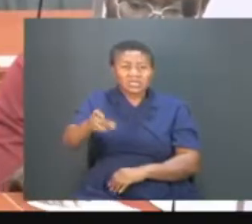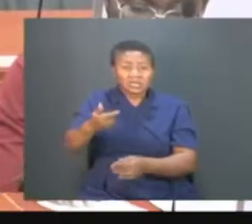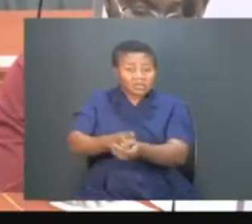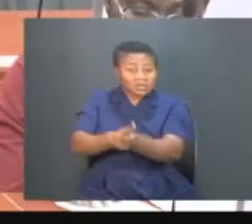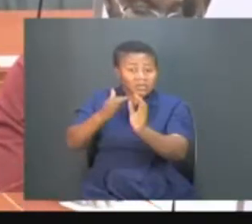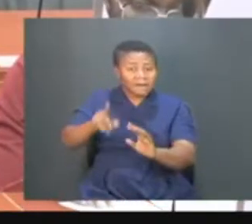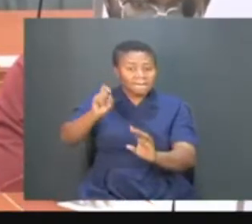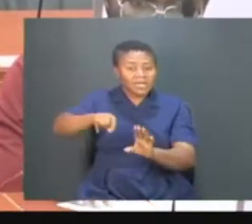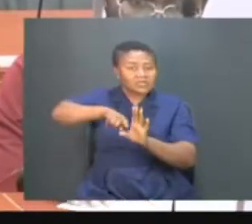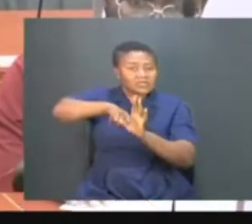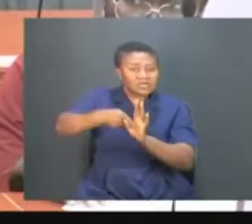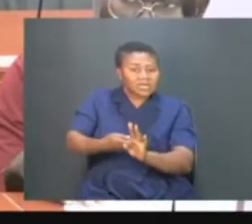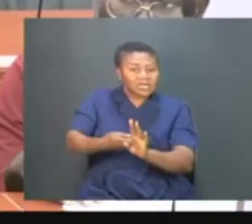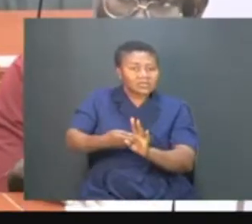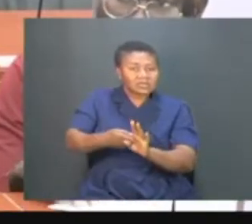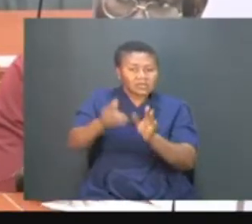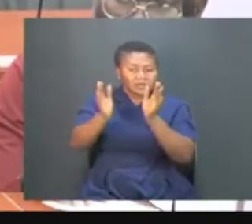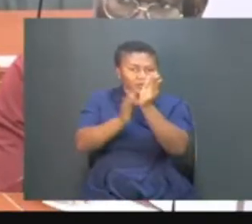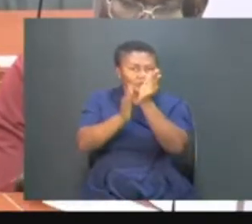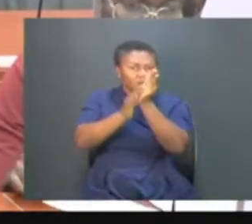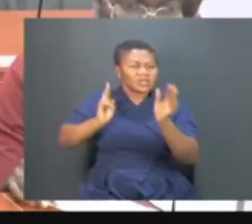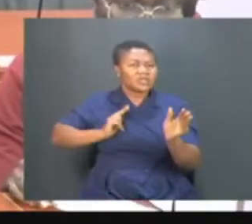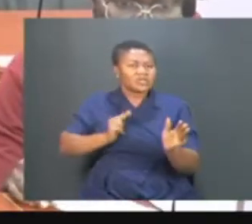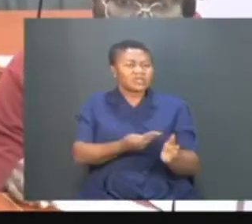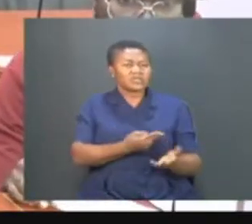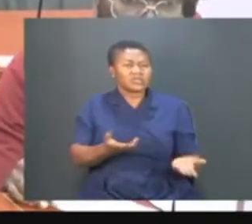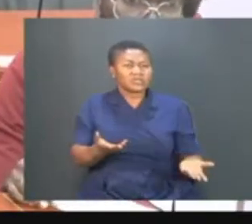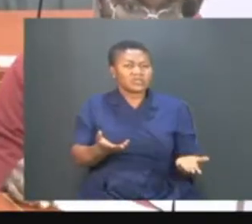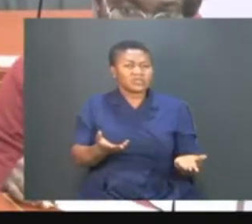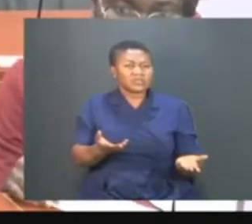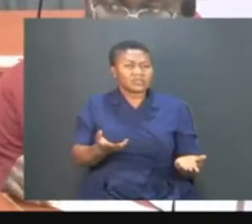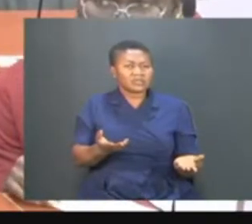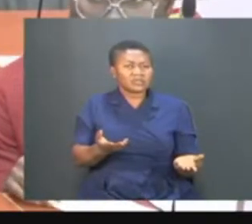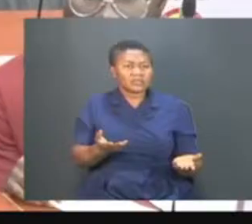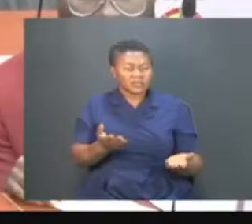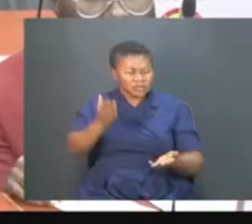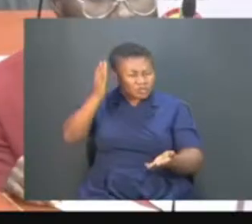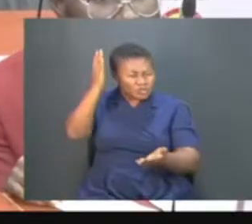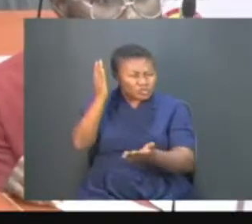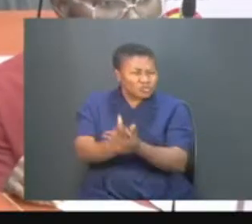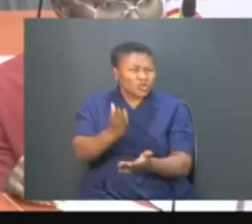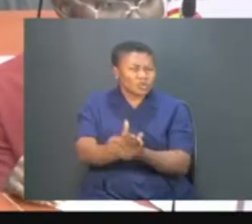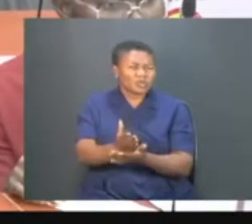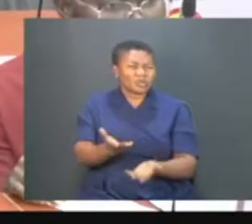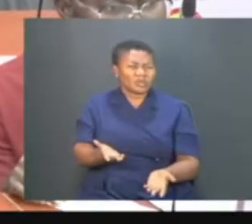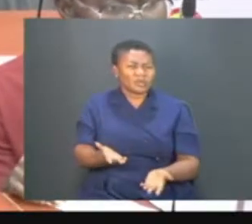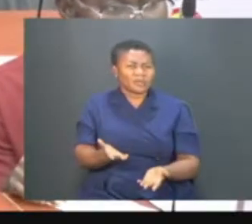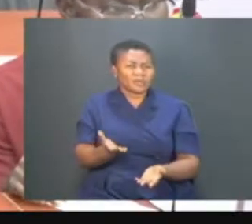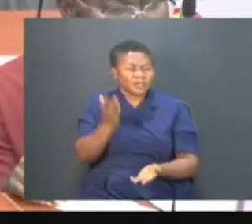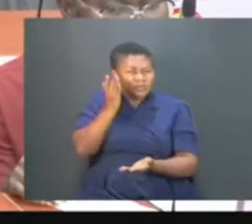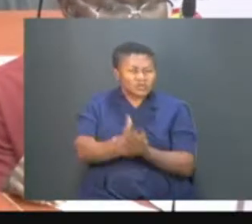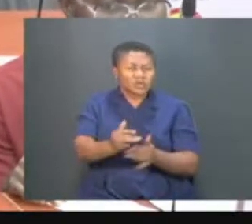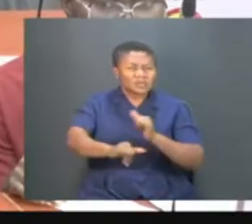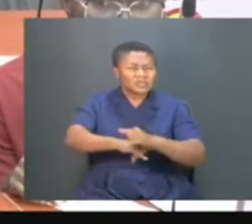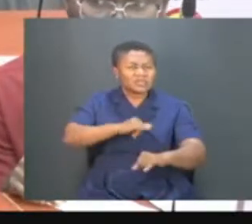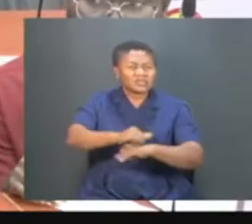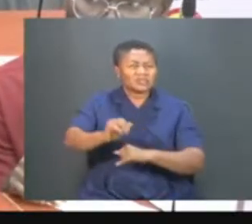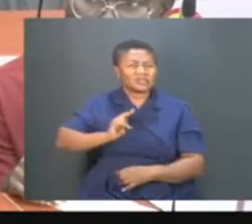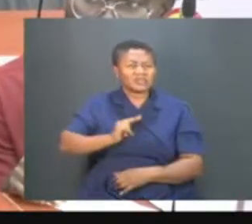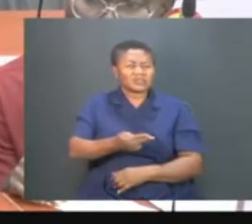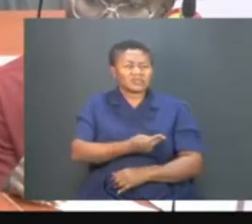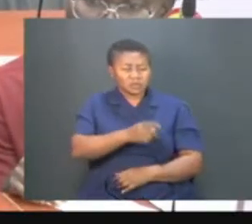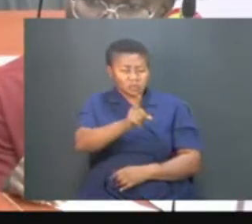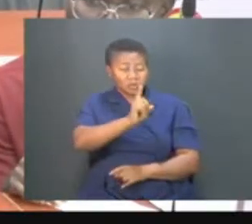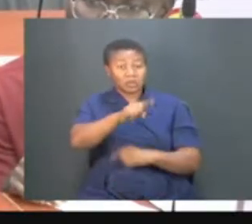except that the impact that they felt late, you would have lost the election. Stop doing propaganda. You are talking about 24-hour